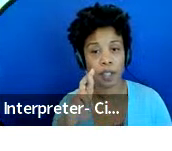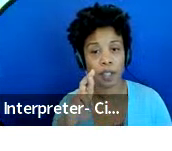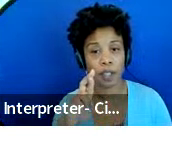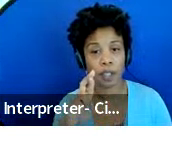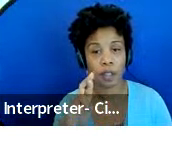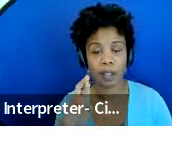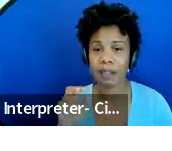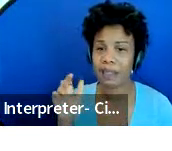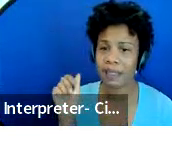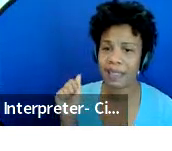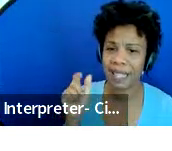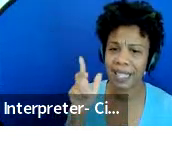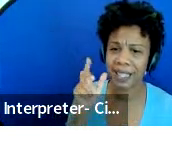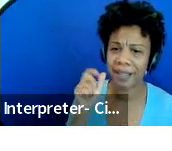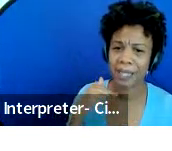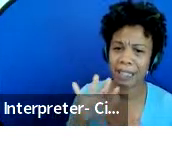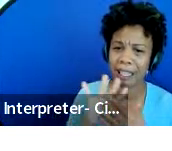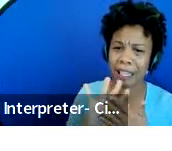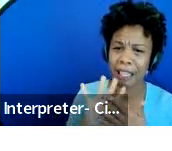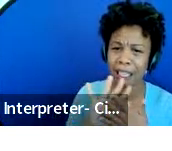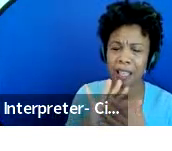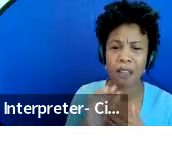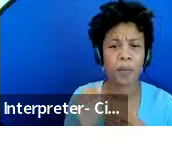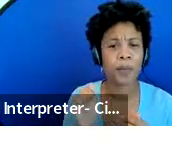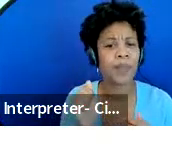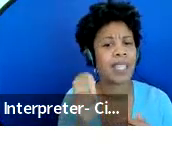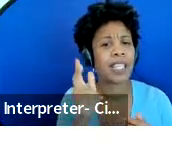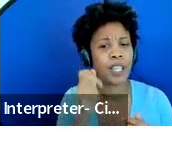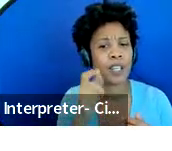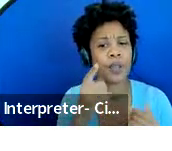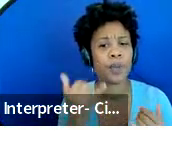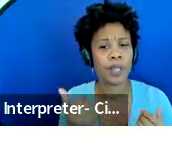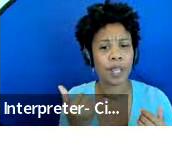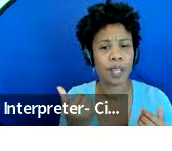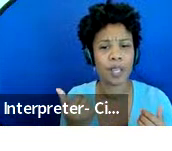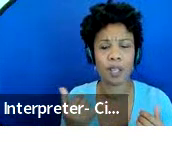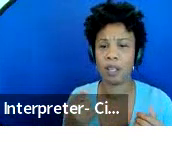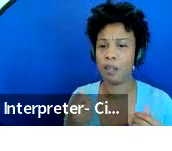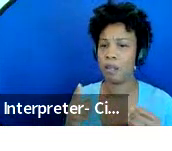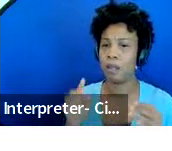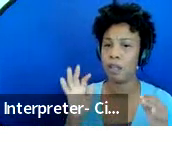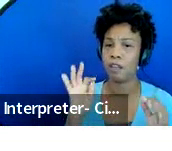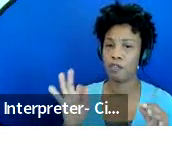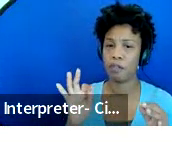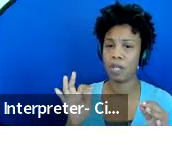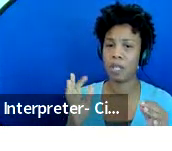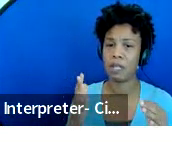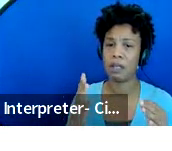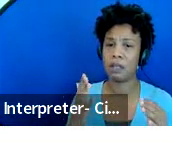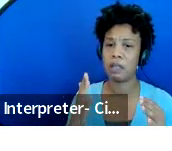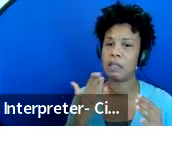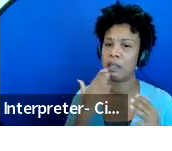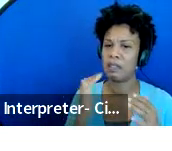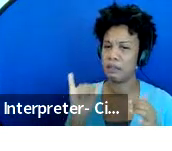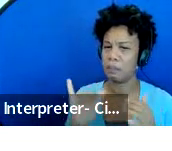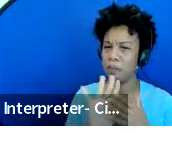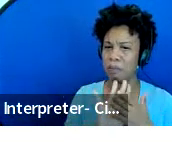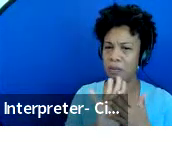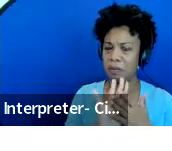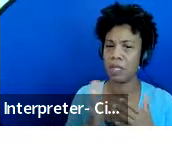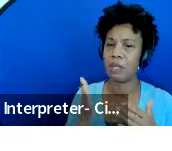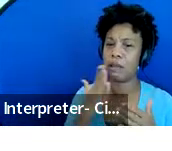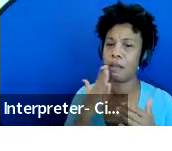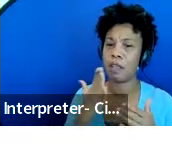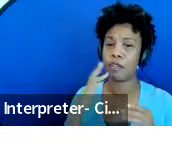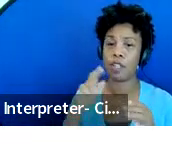Are you hearing me? Yes, we're hearing you now. Great. Thank you, Chair, for the introduction.